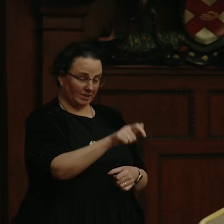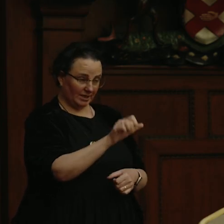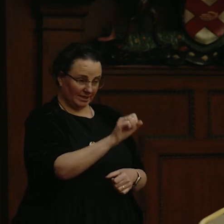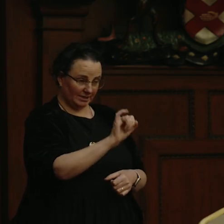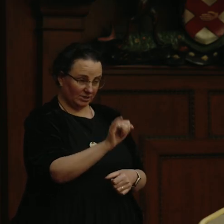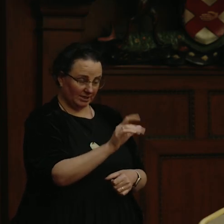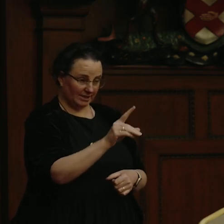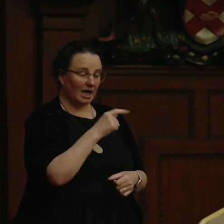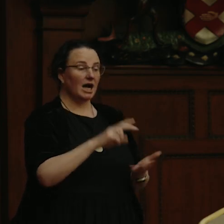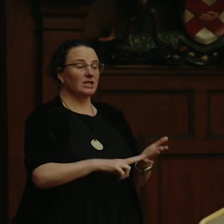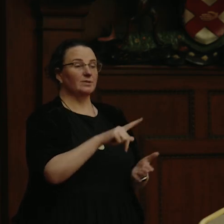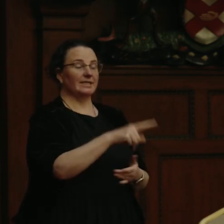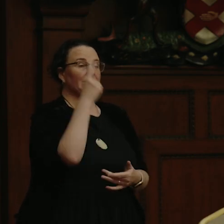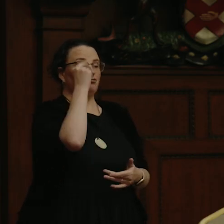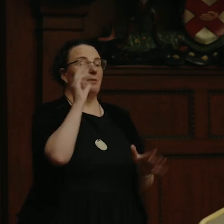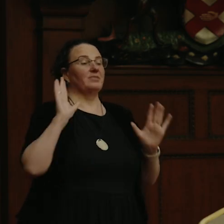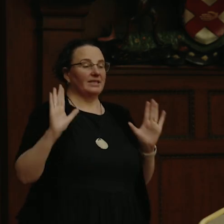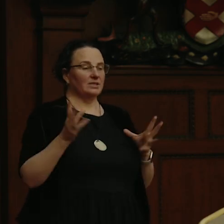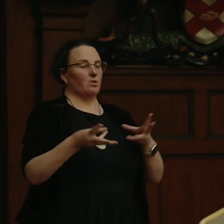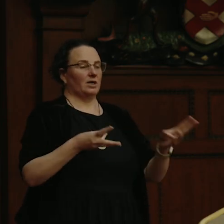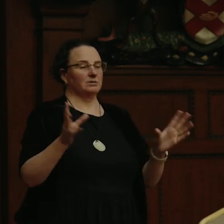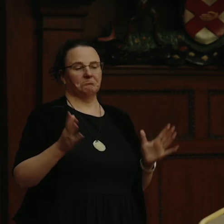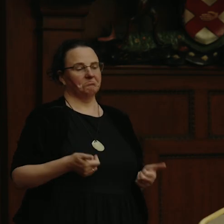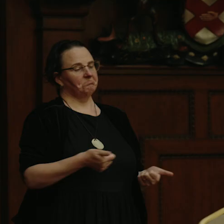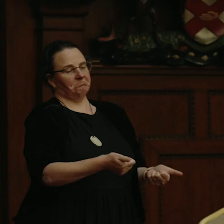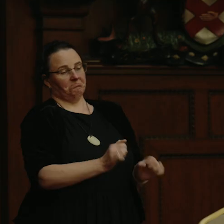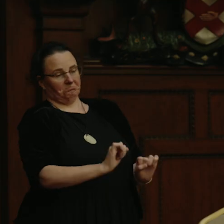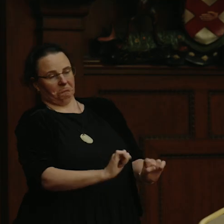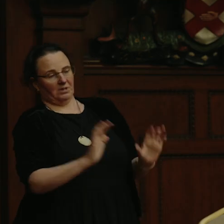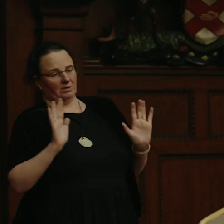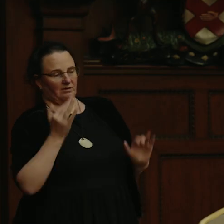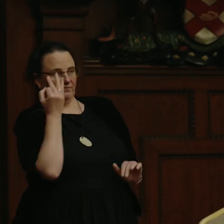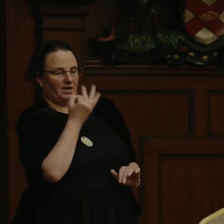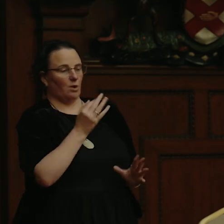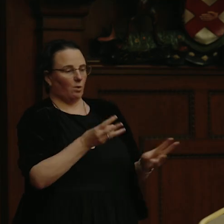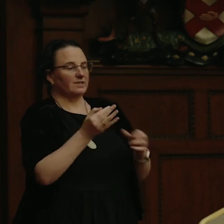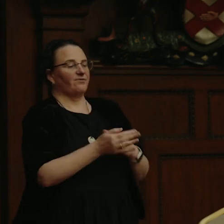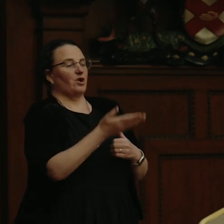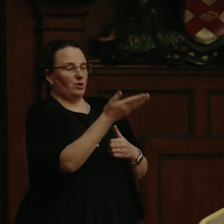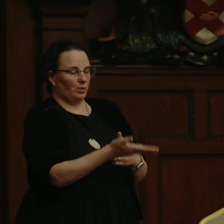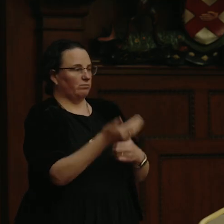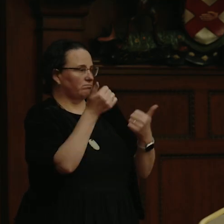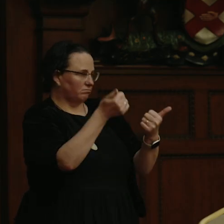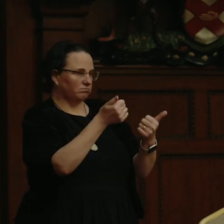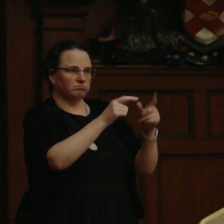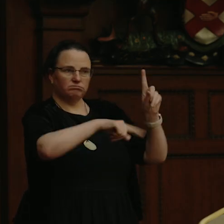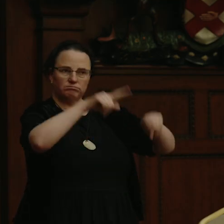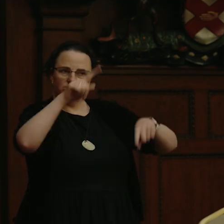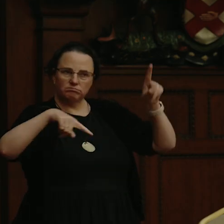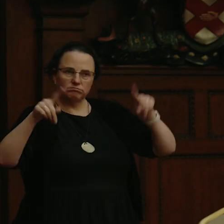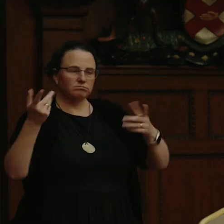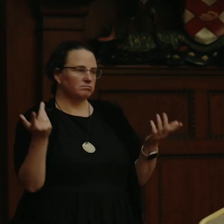goes, I use this drop, this is the one that works, absolutely fine. That is the one that works for you. They all use slightly different